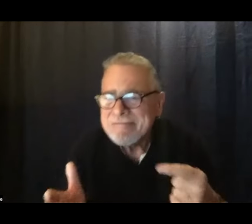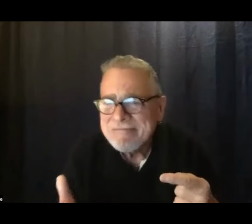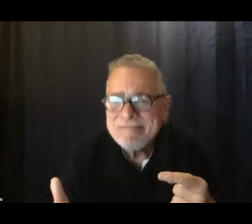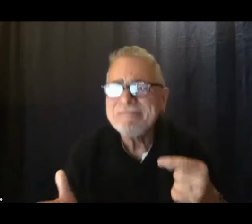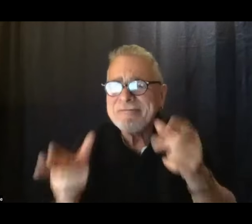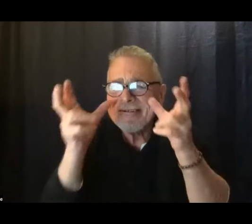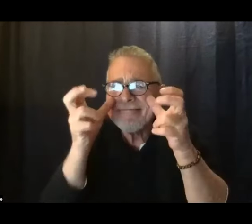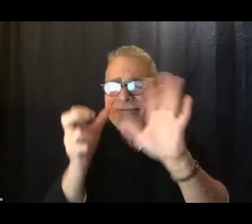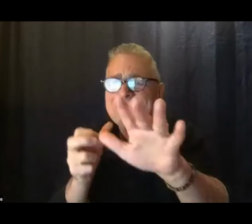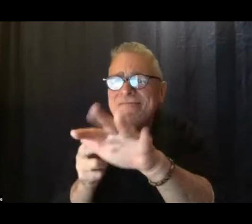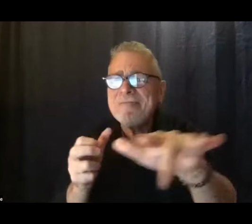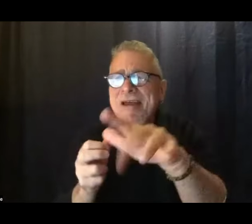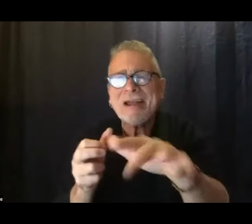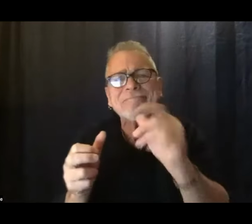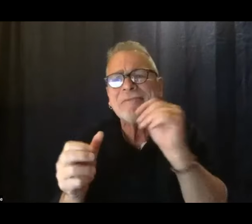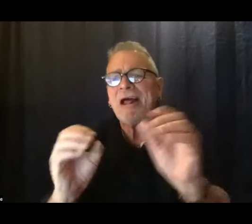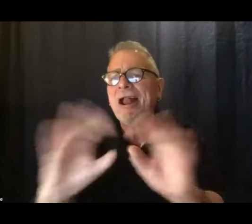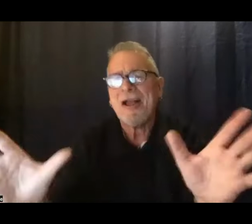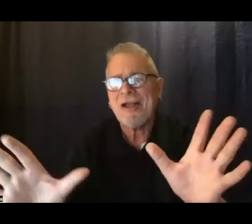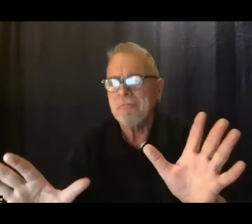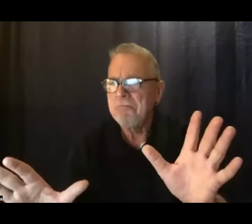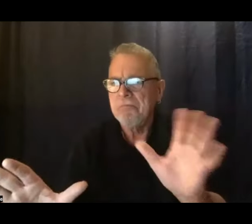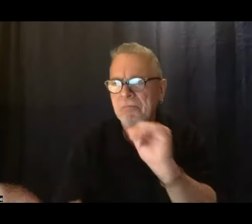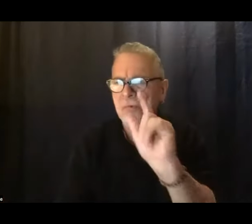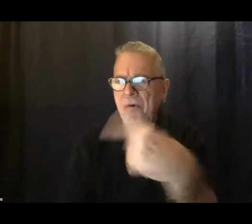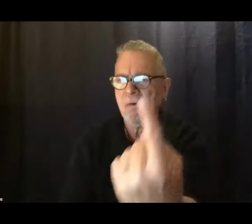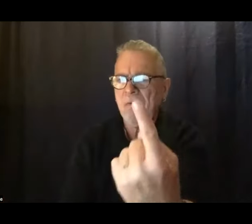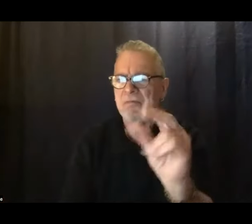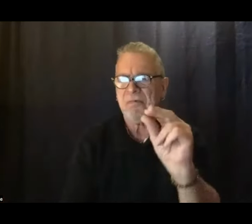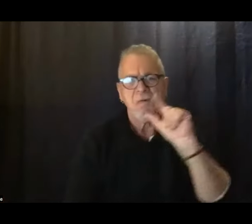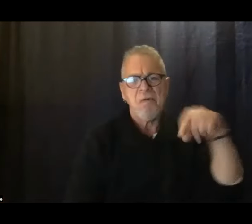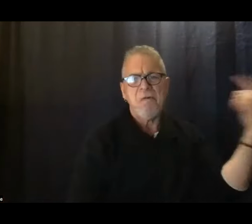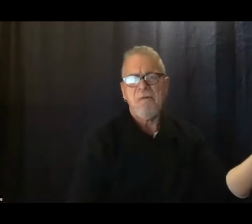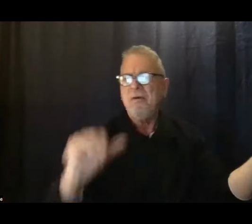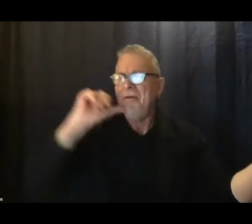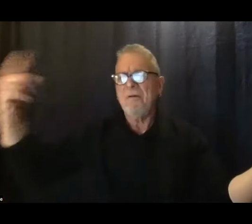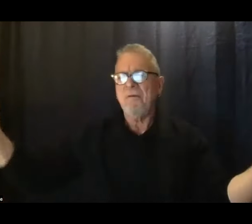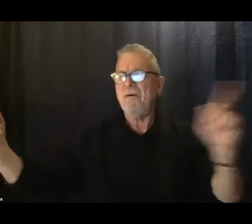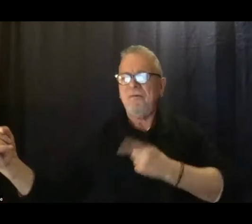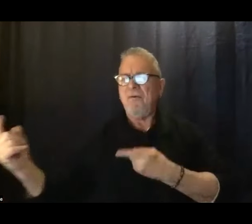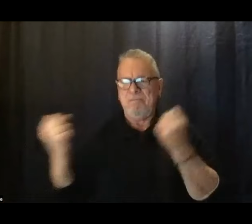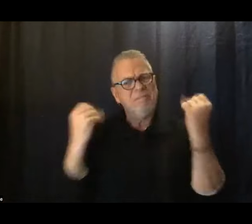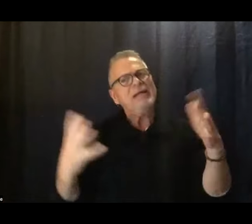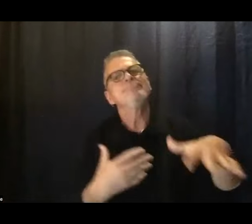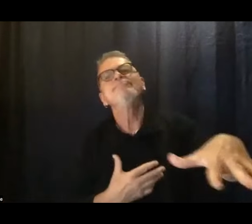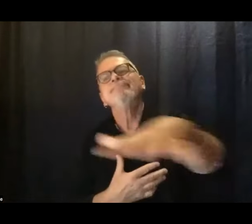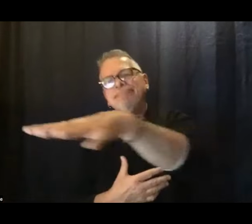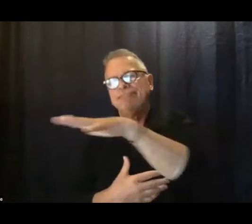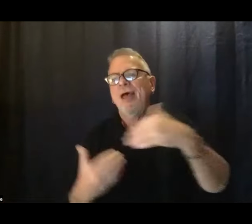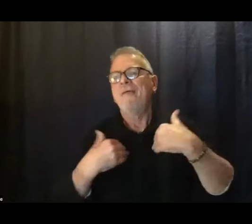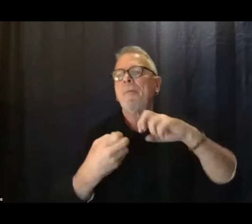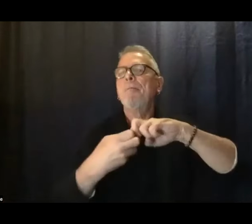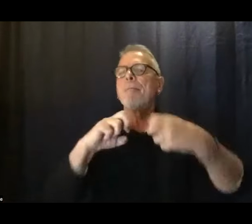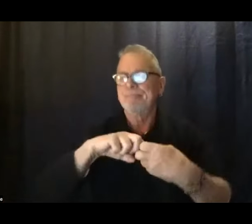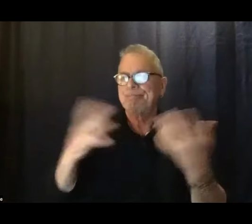some deaf individuals also struggle with each other. It's not just hearing individuals, and